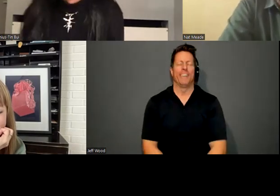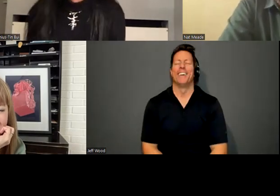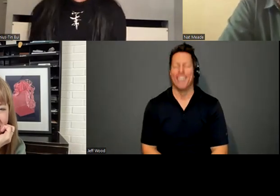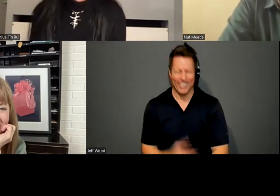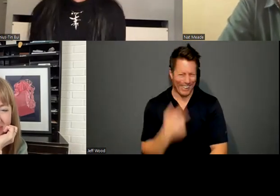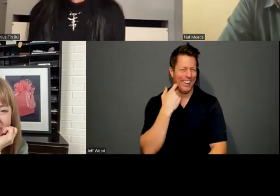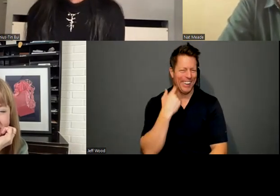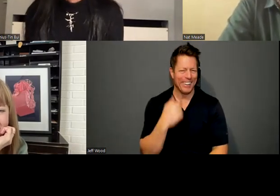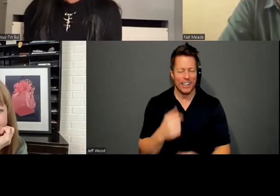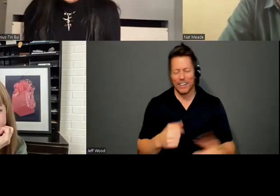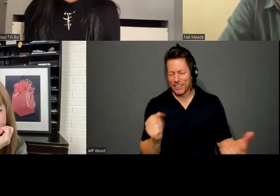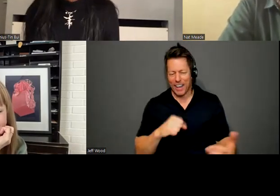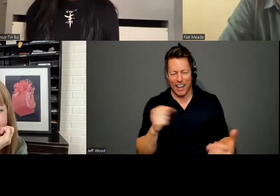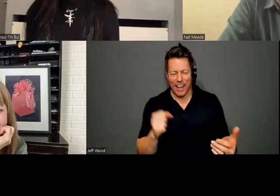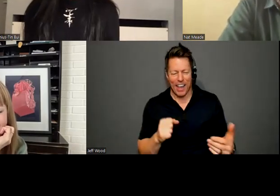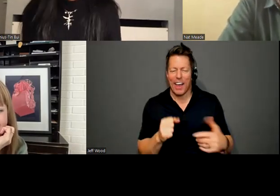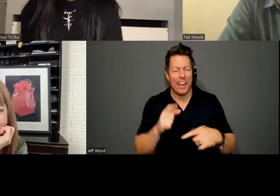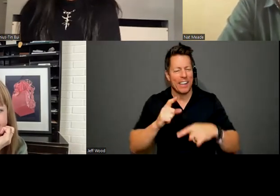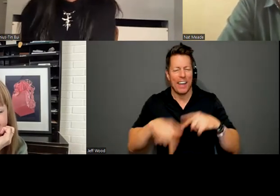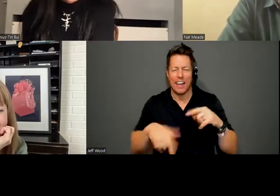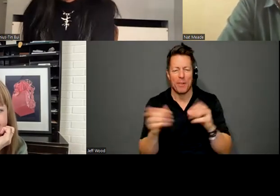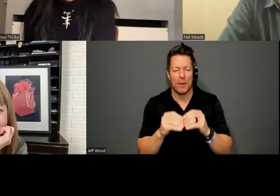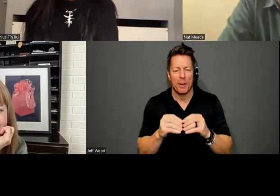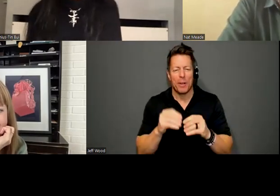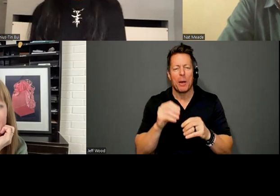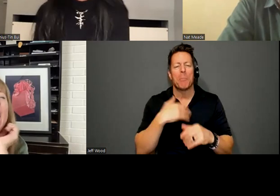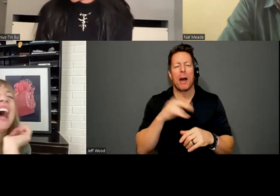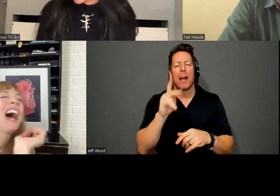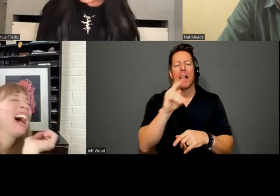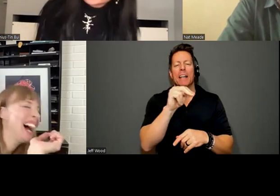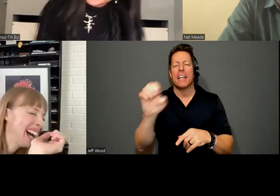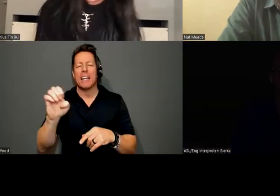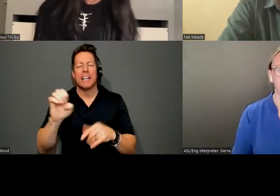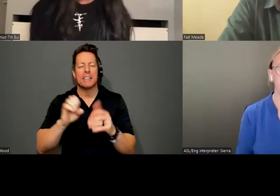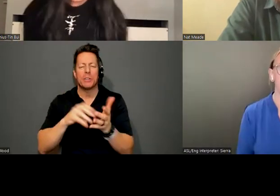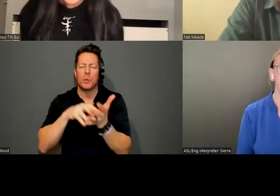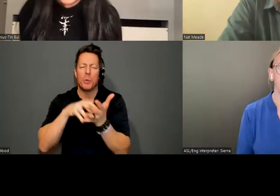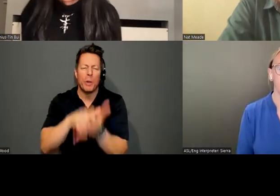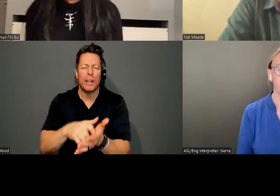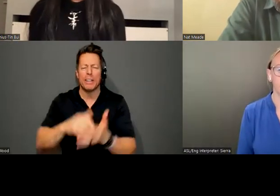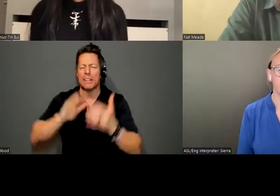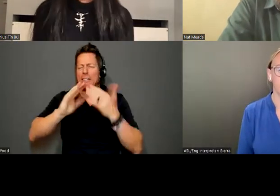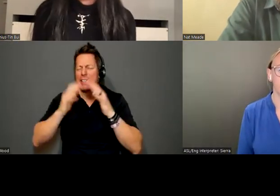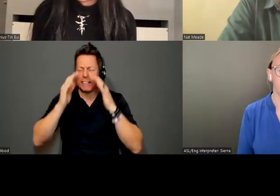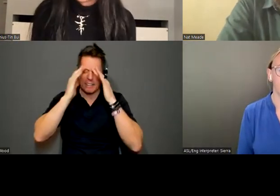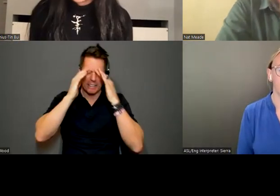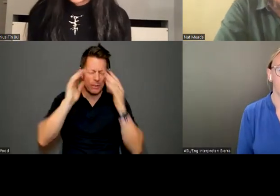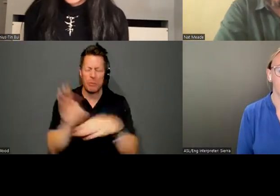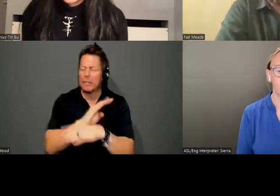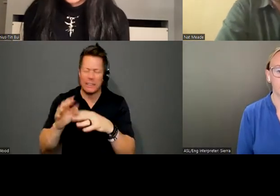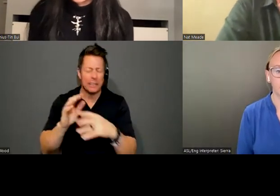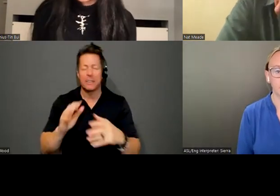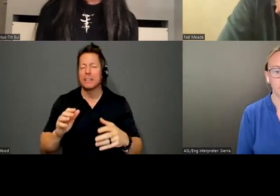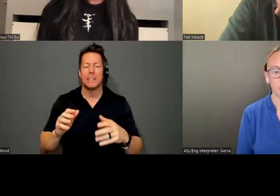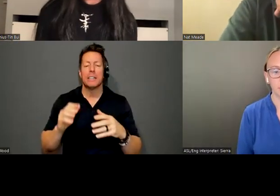Yeah. I'm like, I can't anymore. My needs are too weak. The city's too expensive. Yeah. I mean, some people start